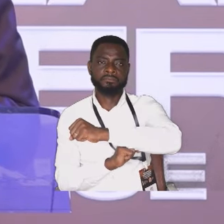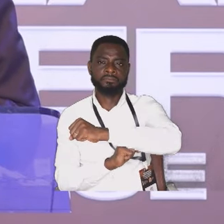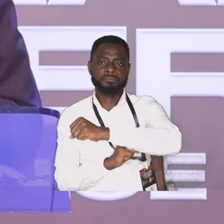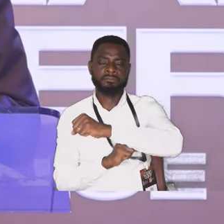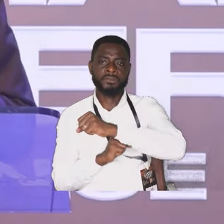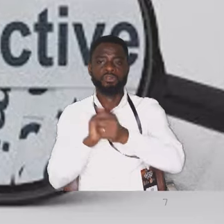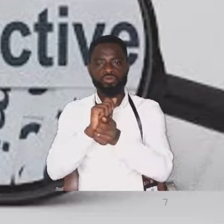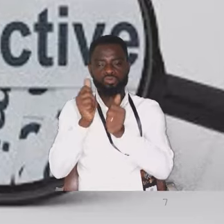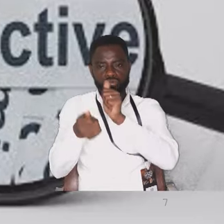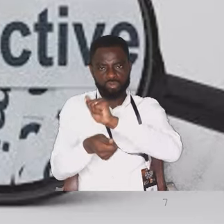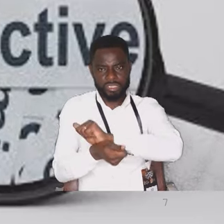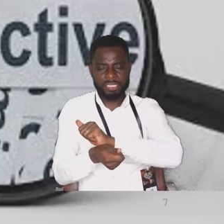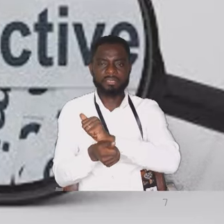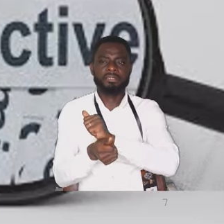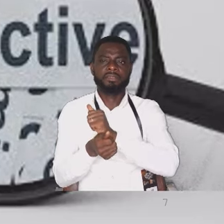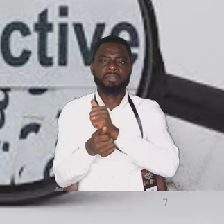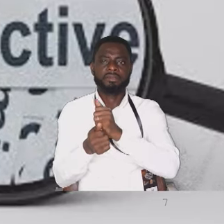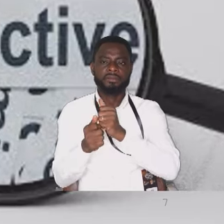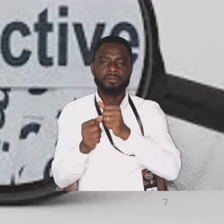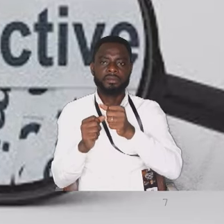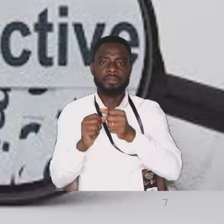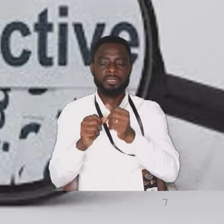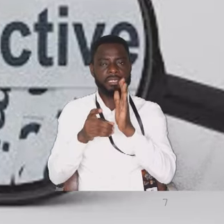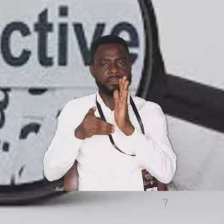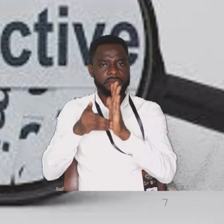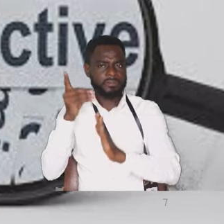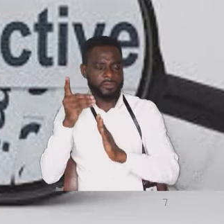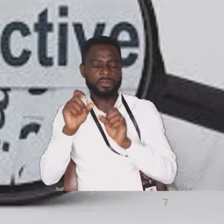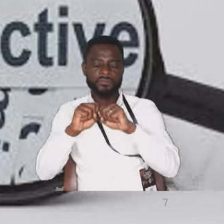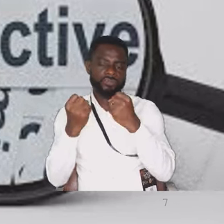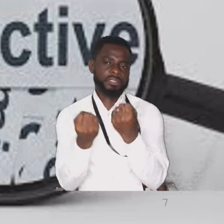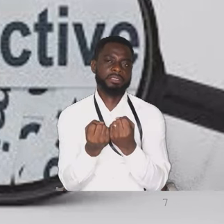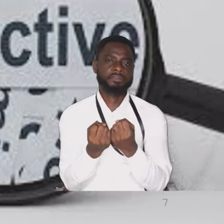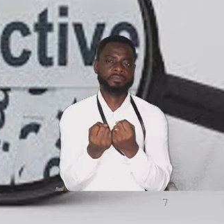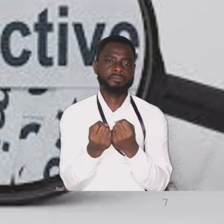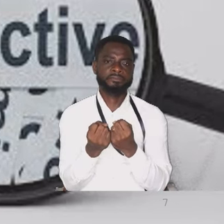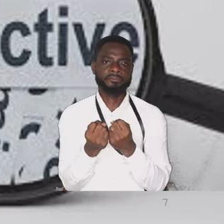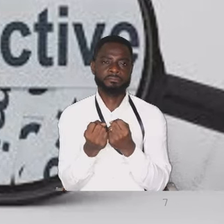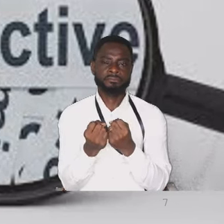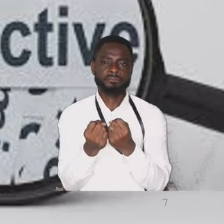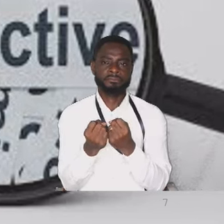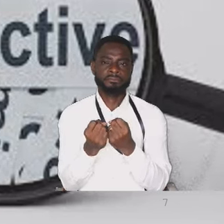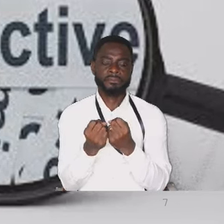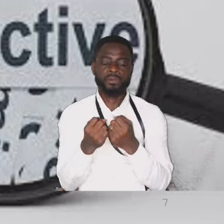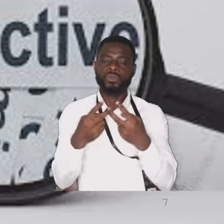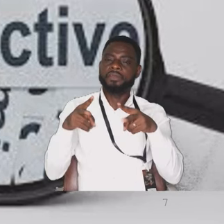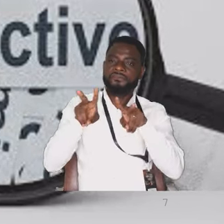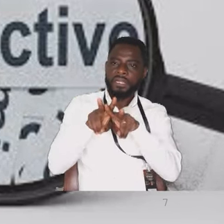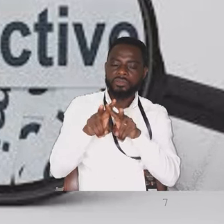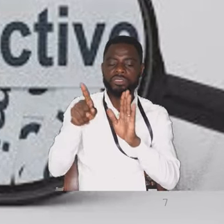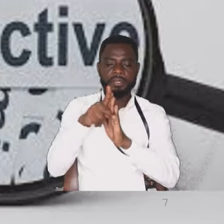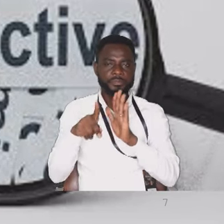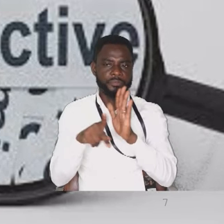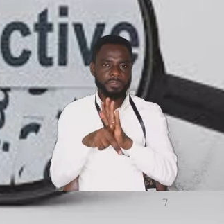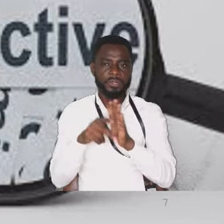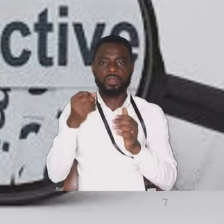to change the dynamics and fundamentals of sociopolitical developments of society with the values and principles